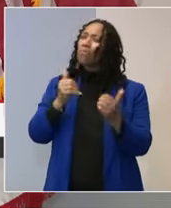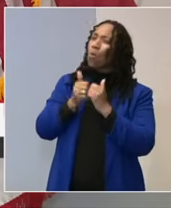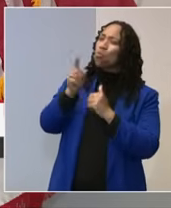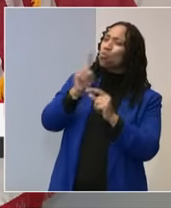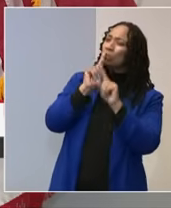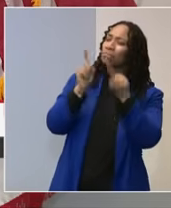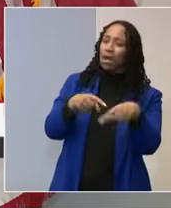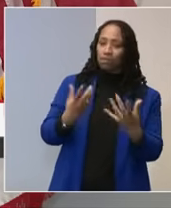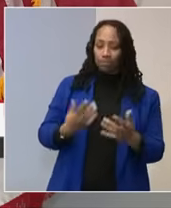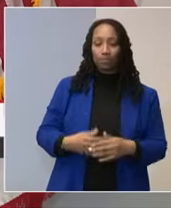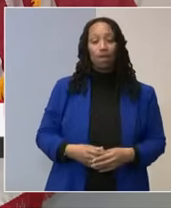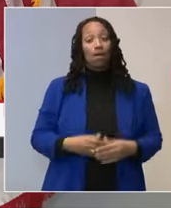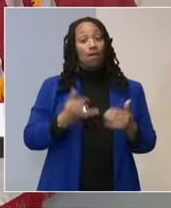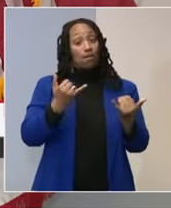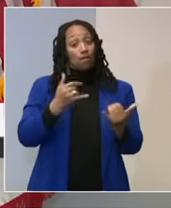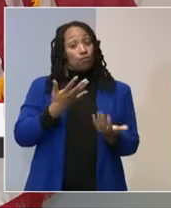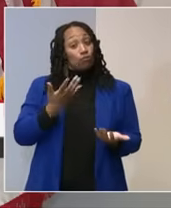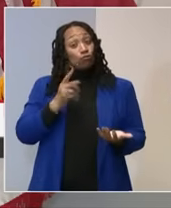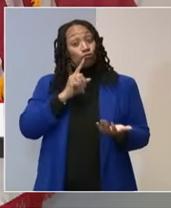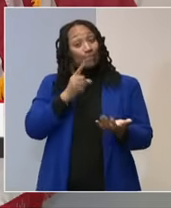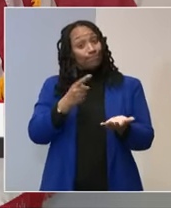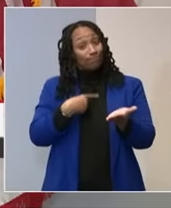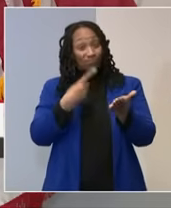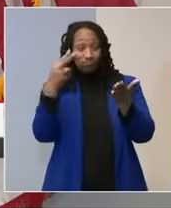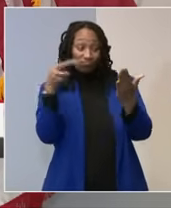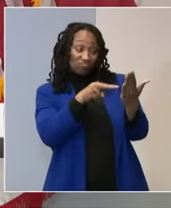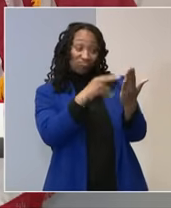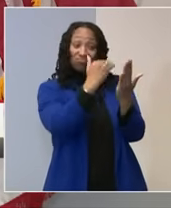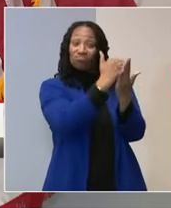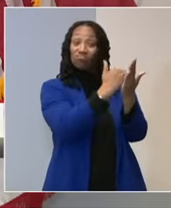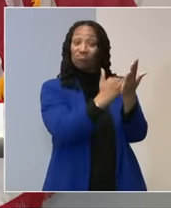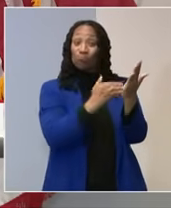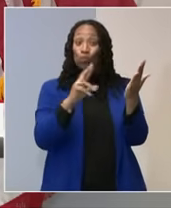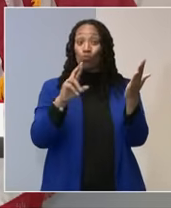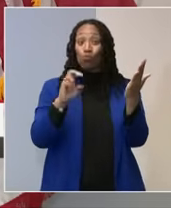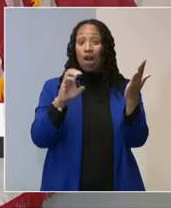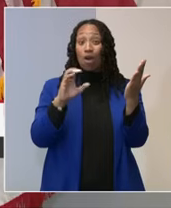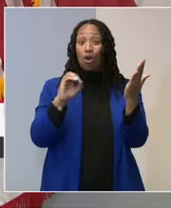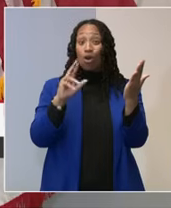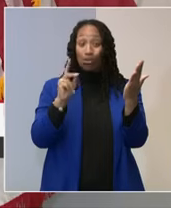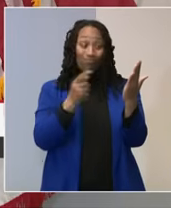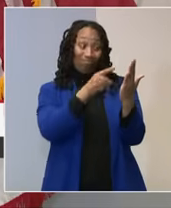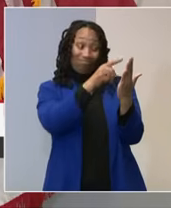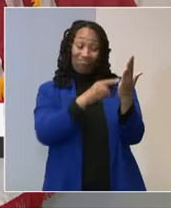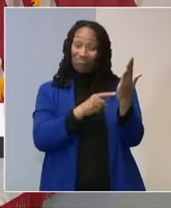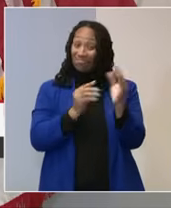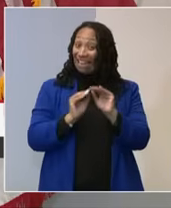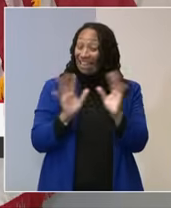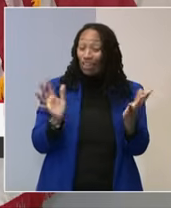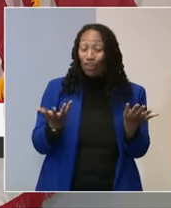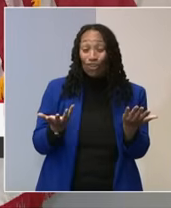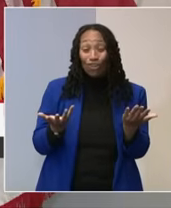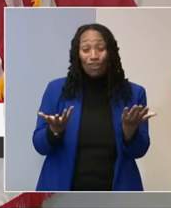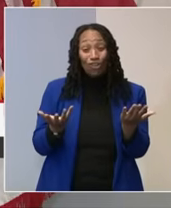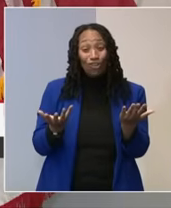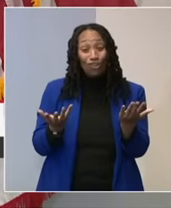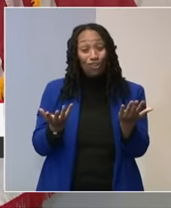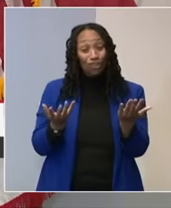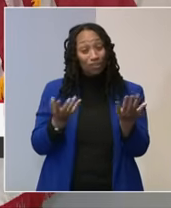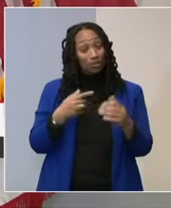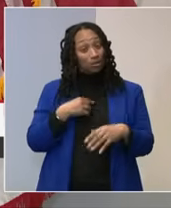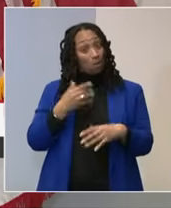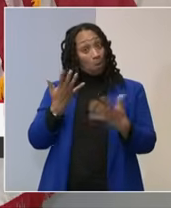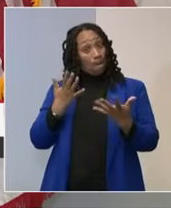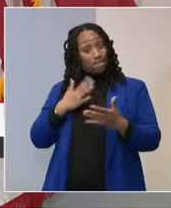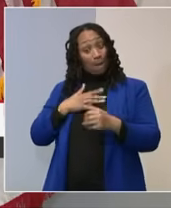it's pretty clear. When I look back and the promises I made, I just mentioned in the